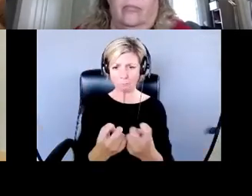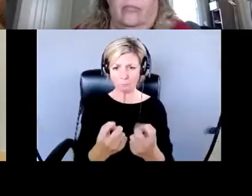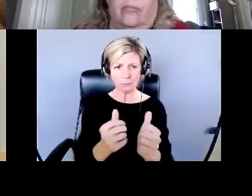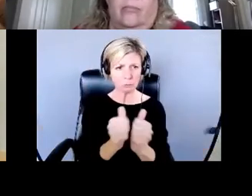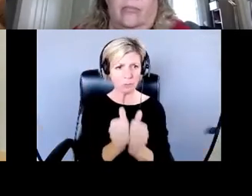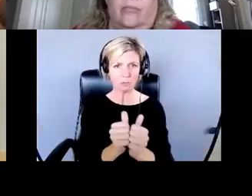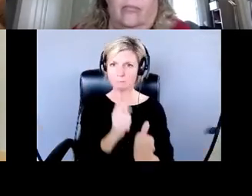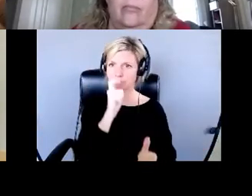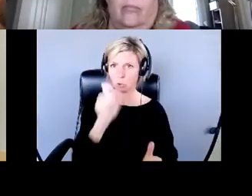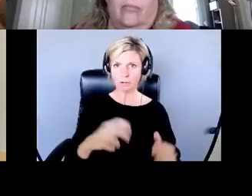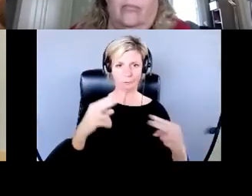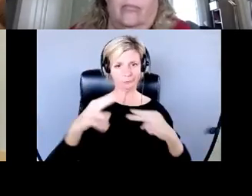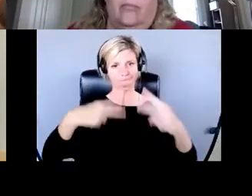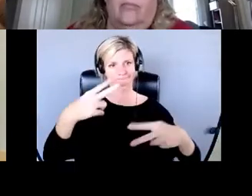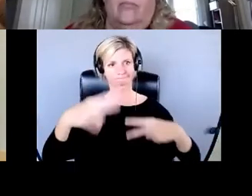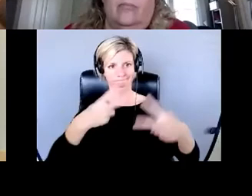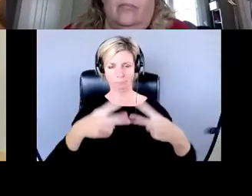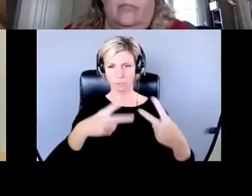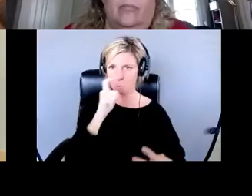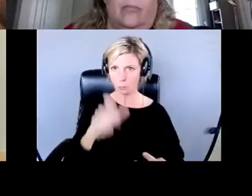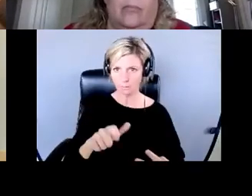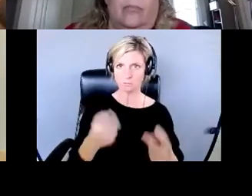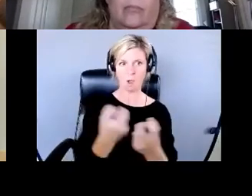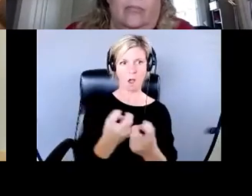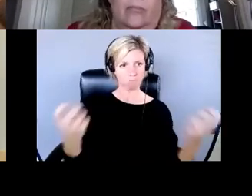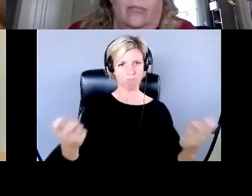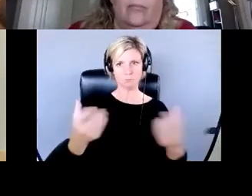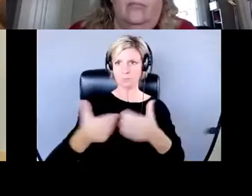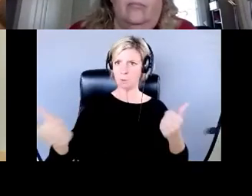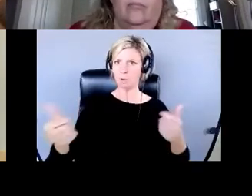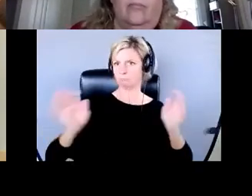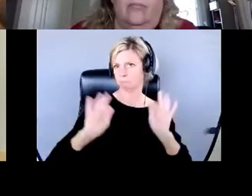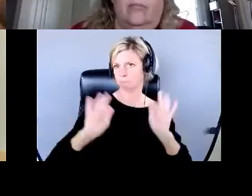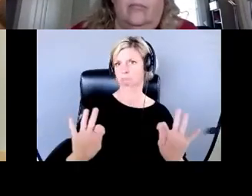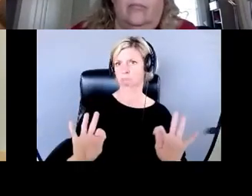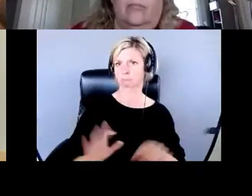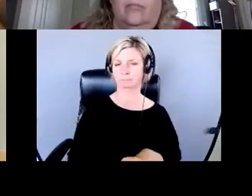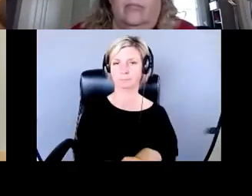what Vivian was saying is to back up in terms of,